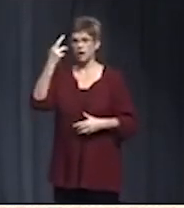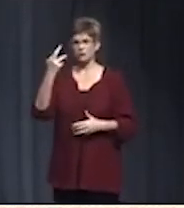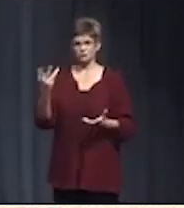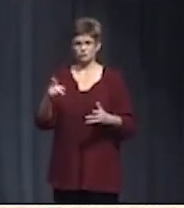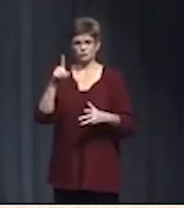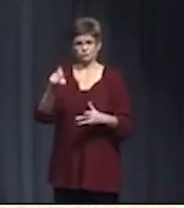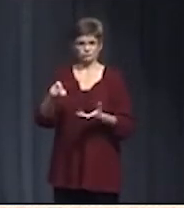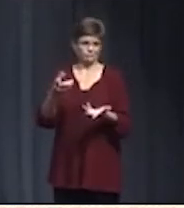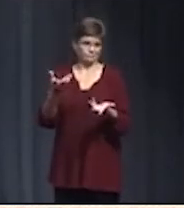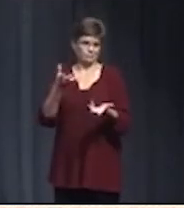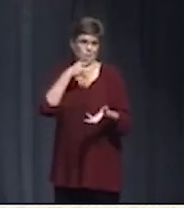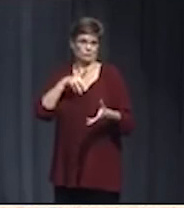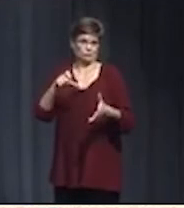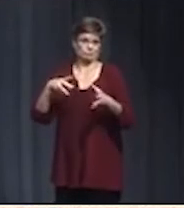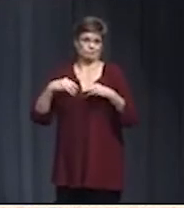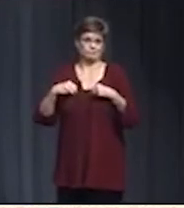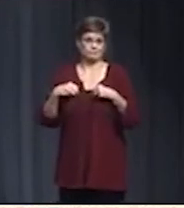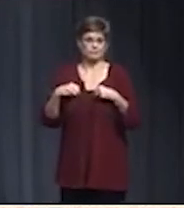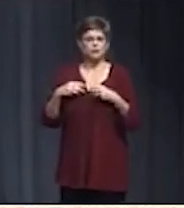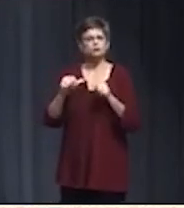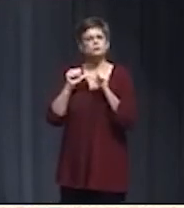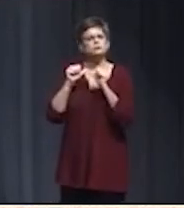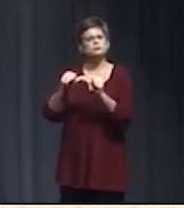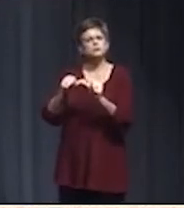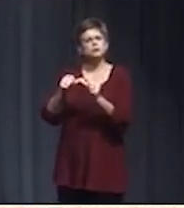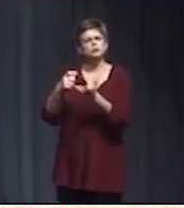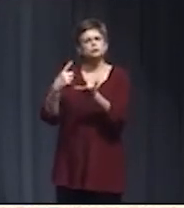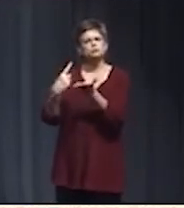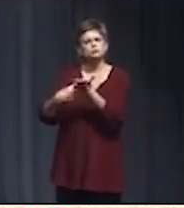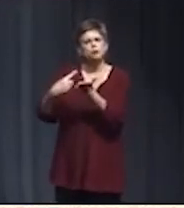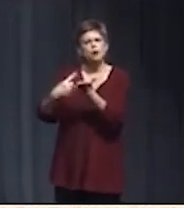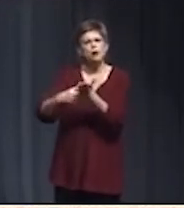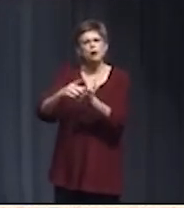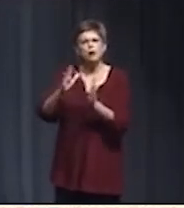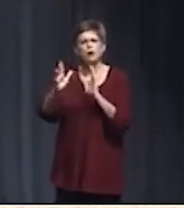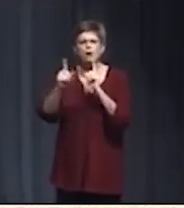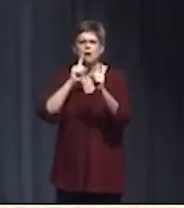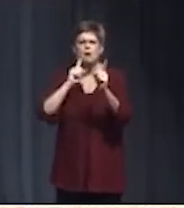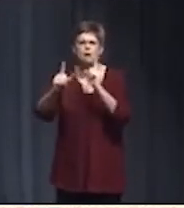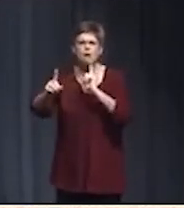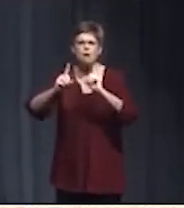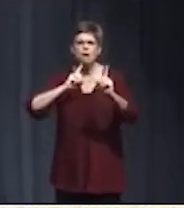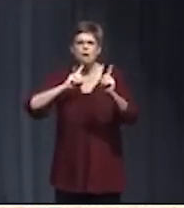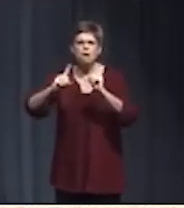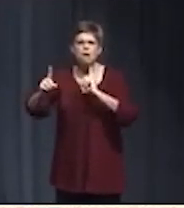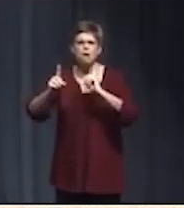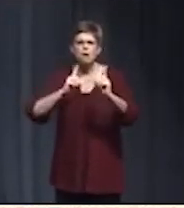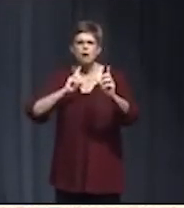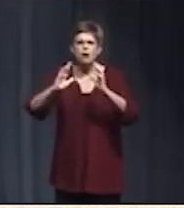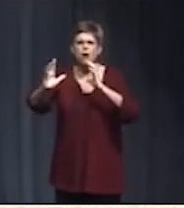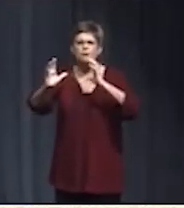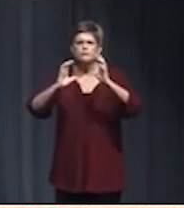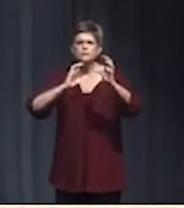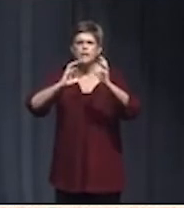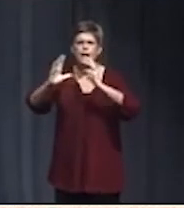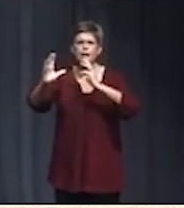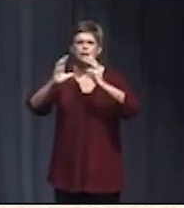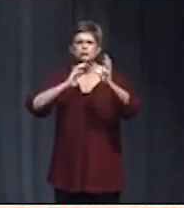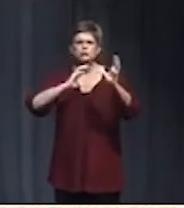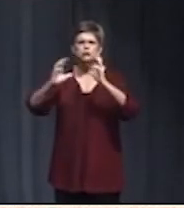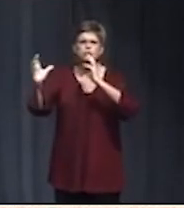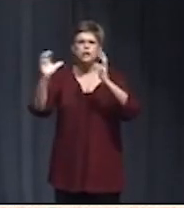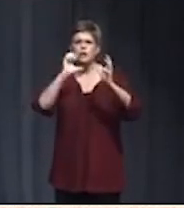Continue to talk. As long as you keep the conversation going, the doors stay open. And you